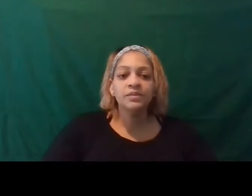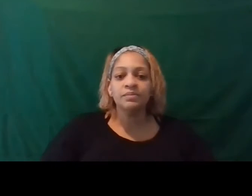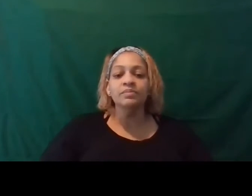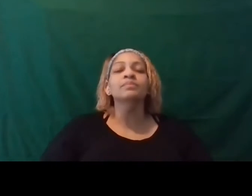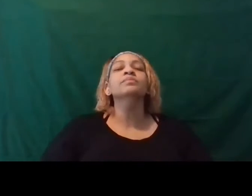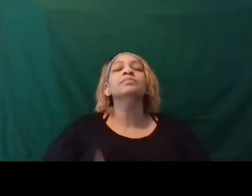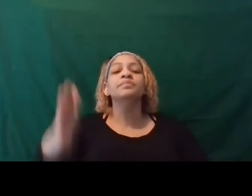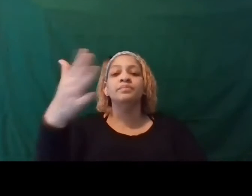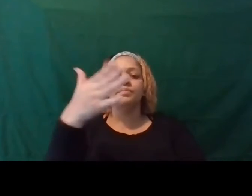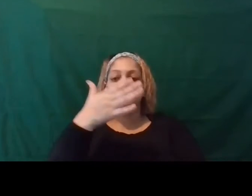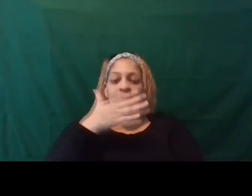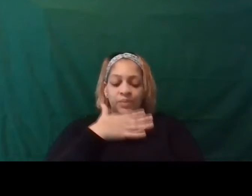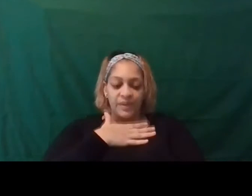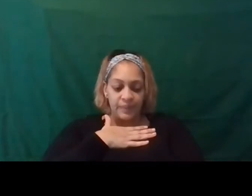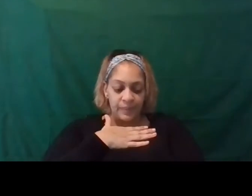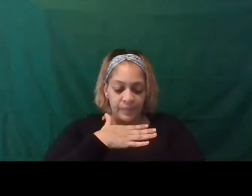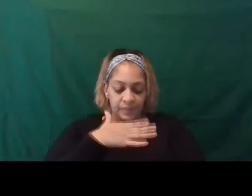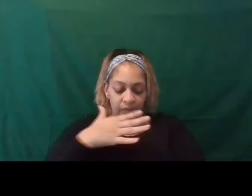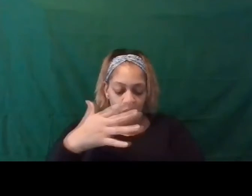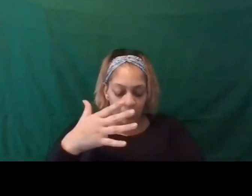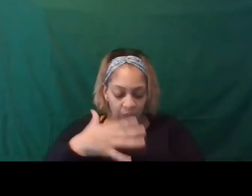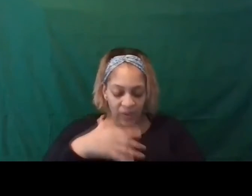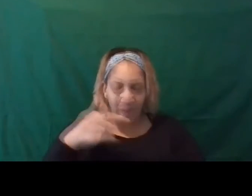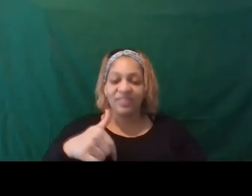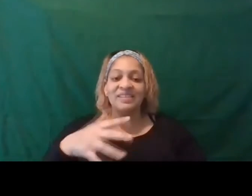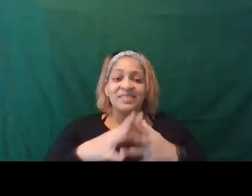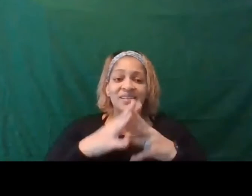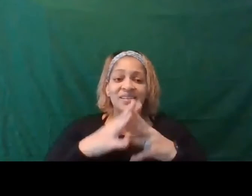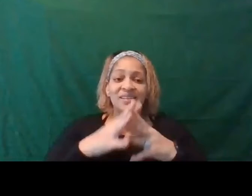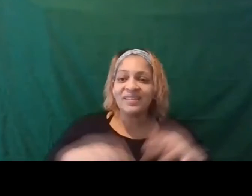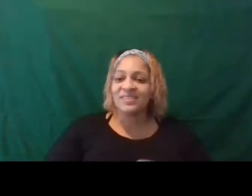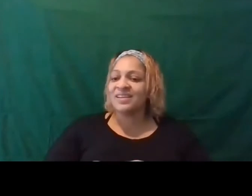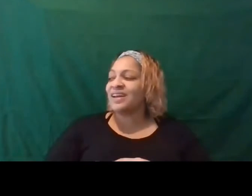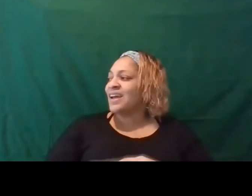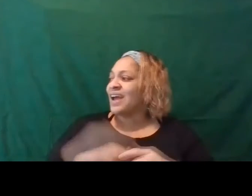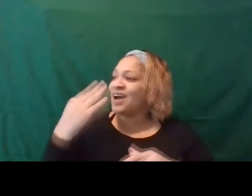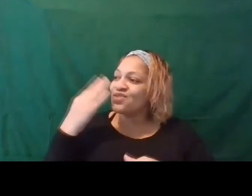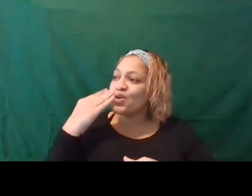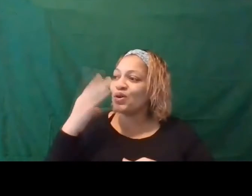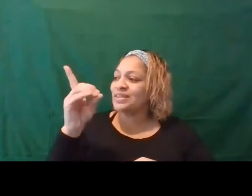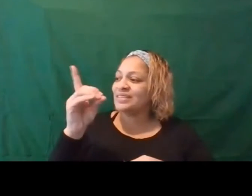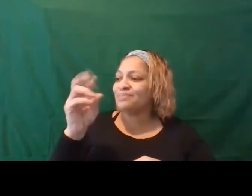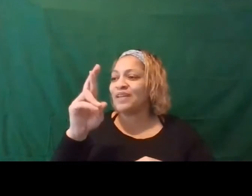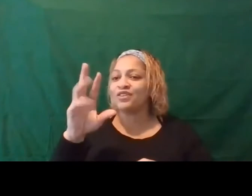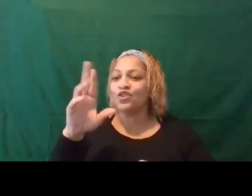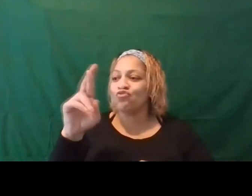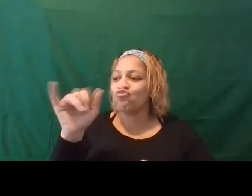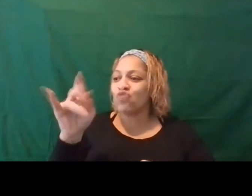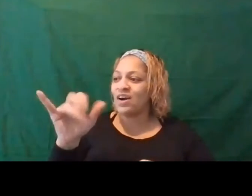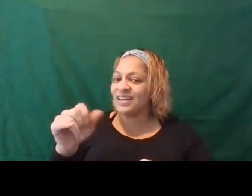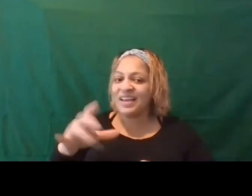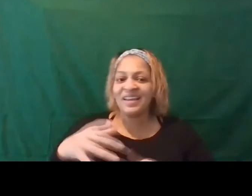Breathe. Because this is a lot. I'm already sure. Dr. Ronnie is like, man, if you don't quit with you